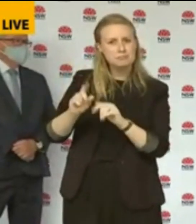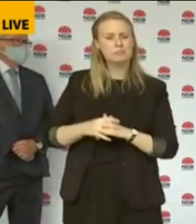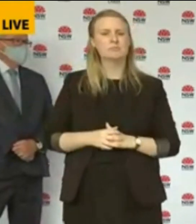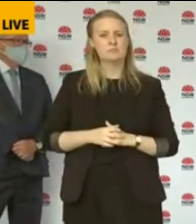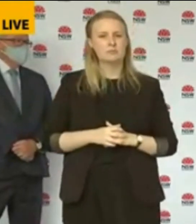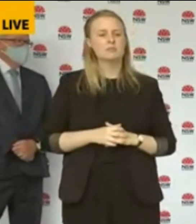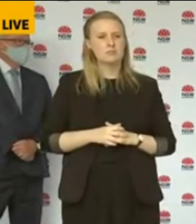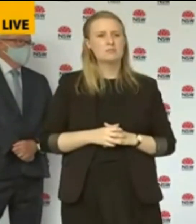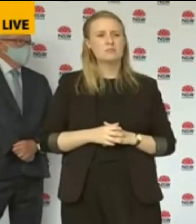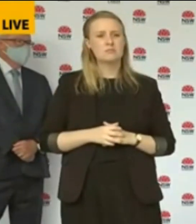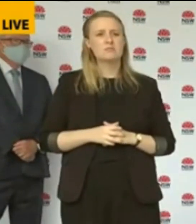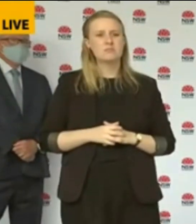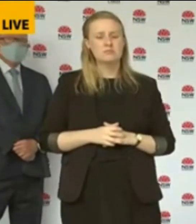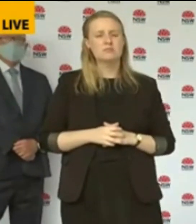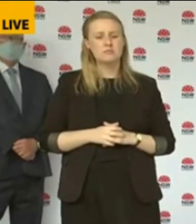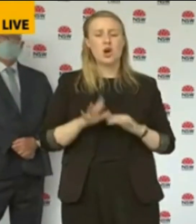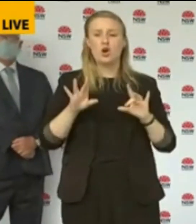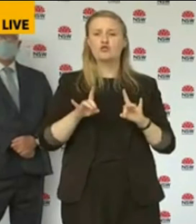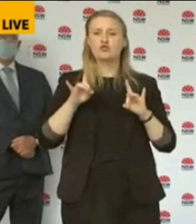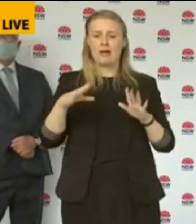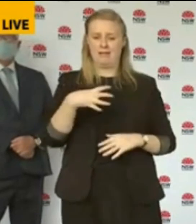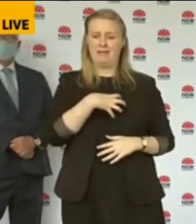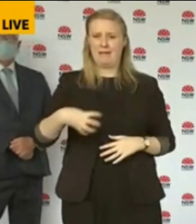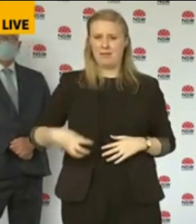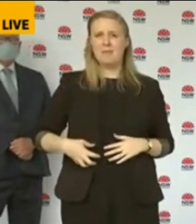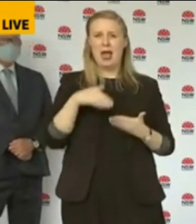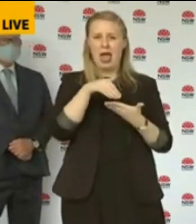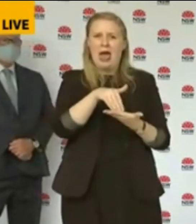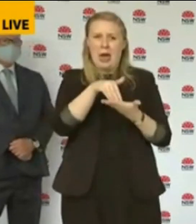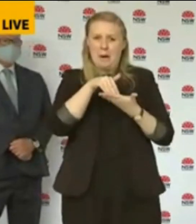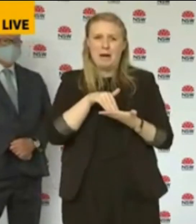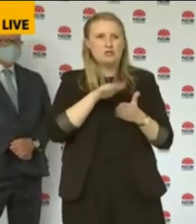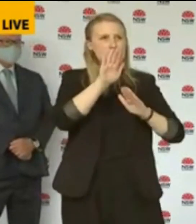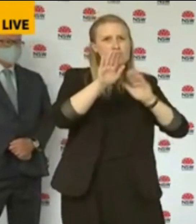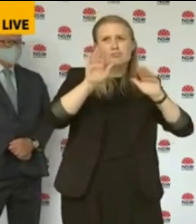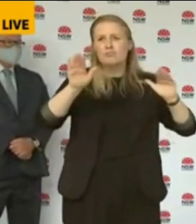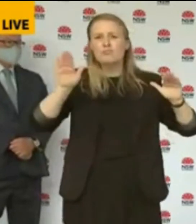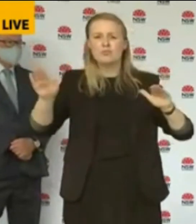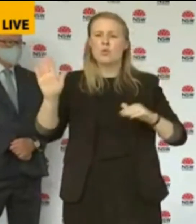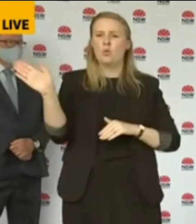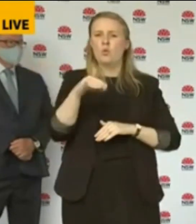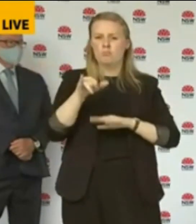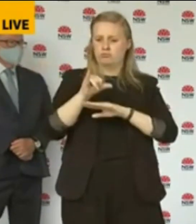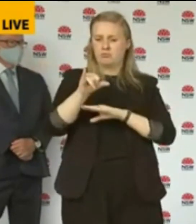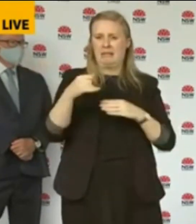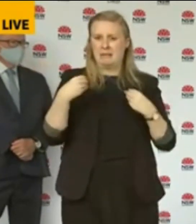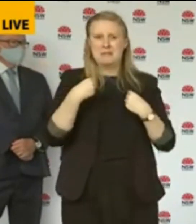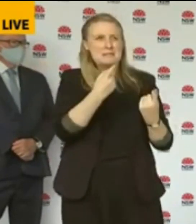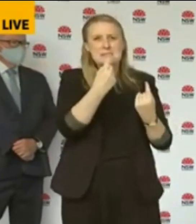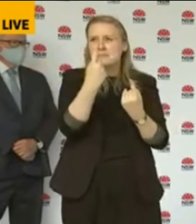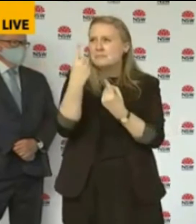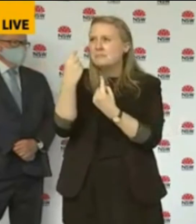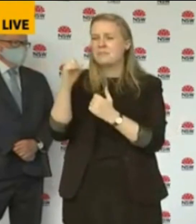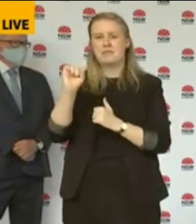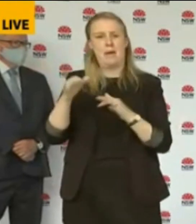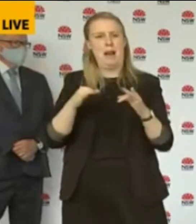data, and we'll be engaging with those airlines about flight crew testing. But as I said, it is important that we focus on the key risks. I can